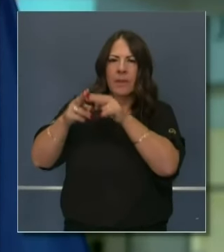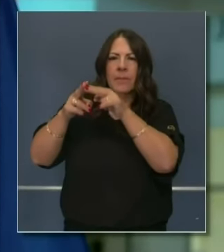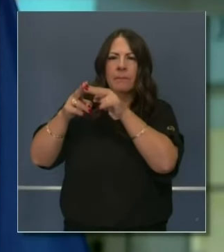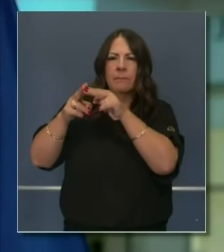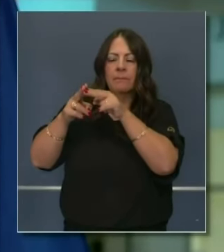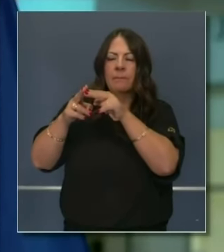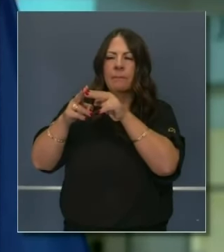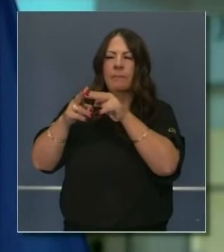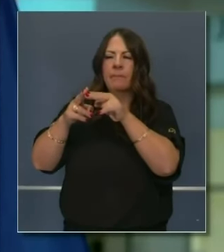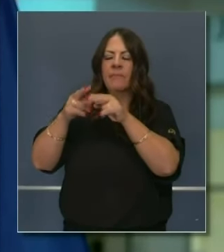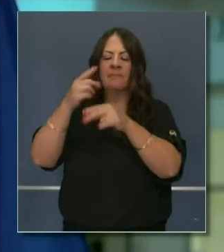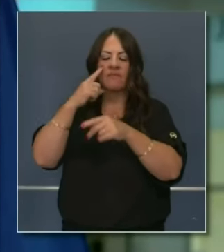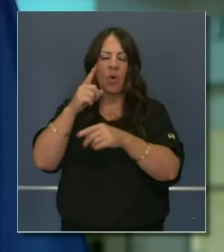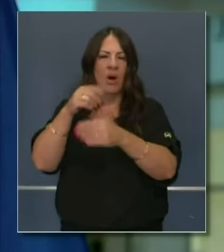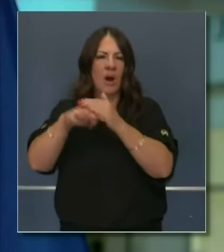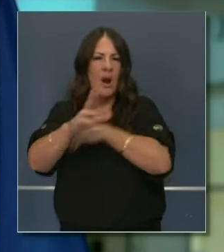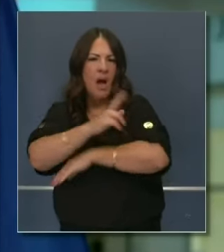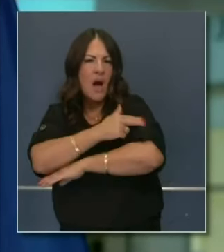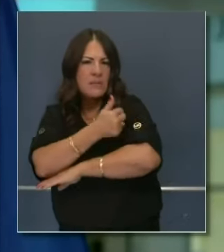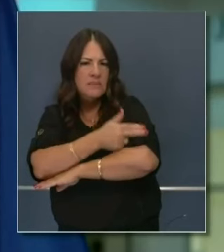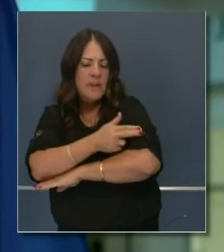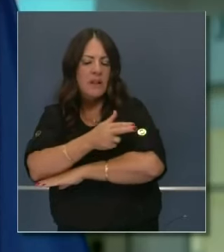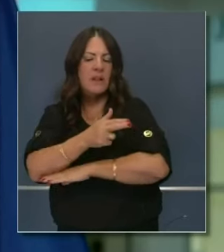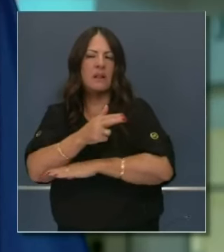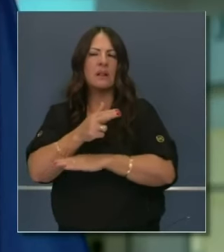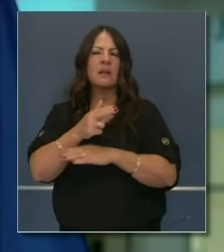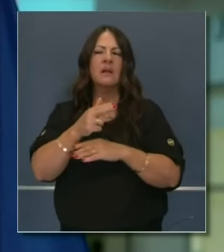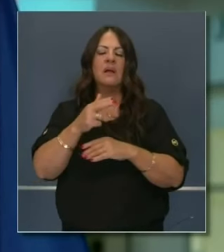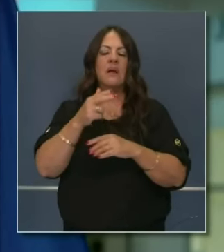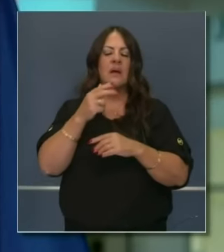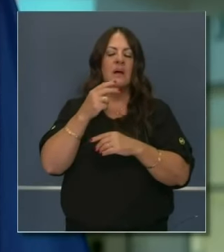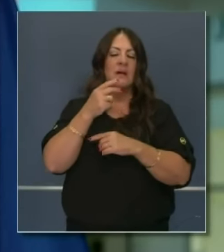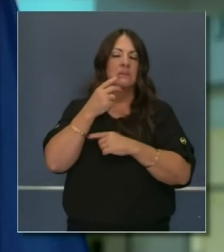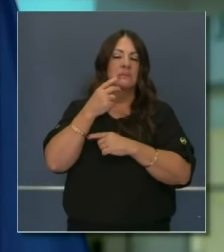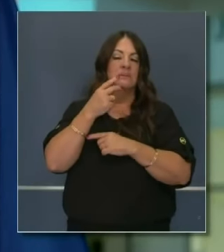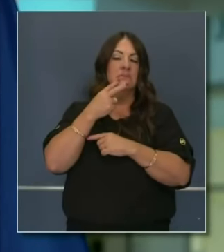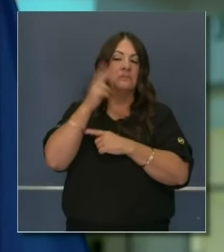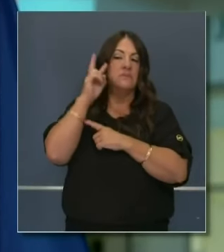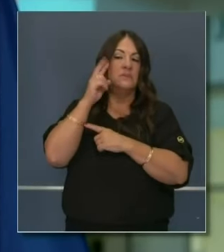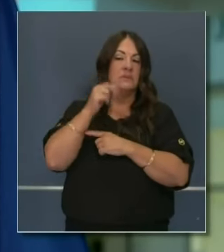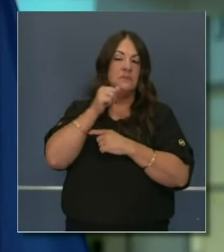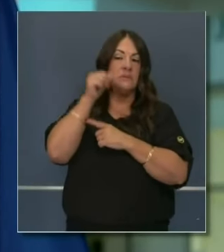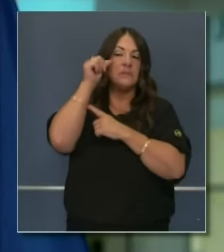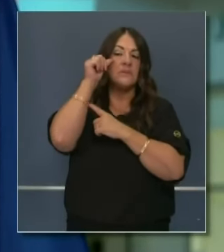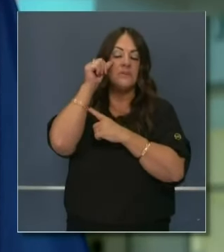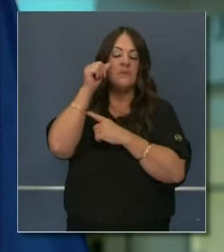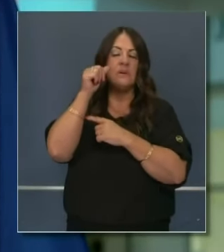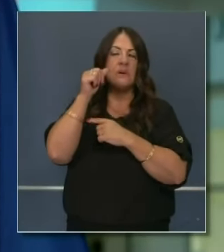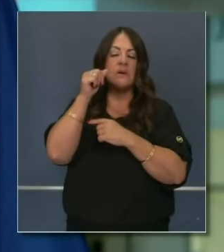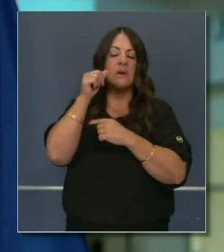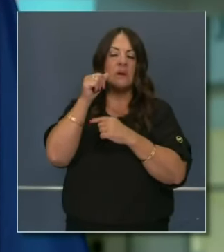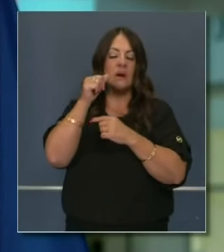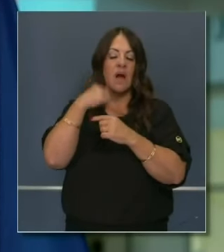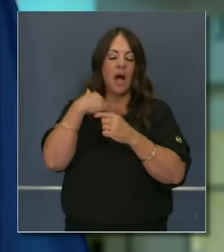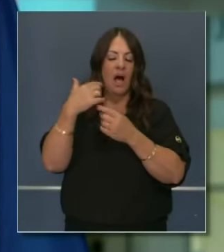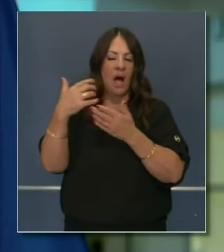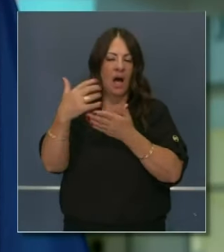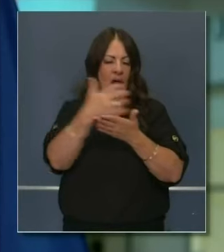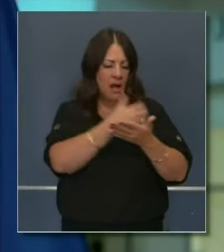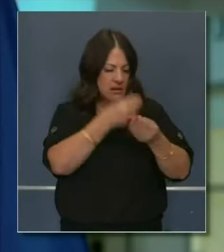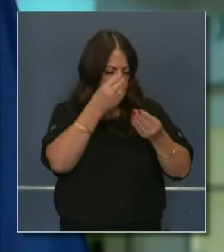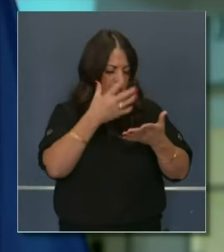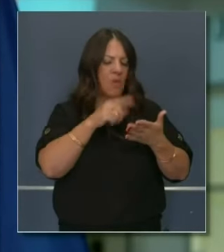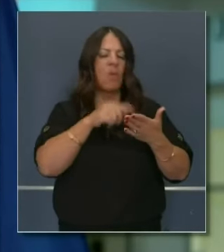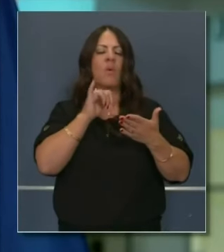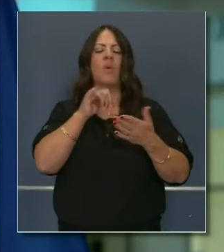numbers in our hospitals. Over the past 2 days, we've seen some decrease in those numbers, which is, I think, good news. And